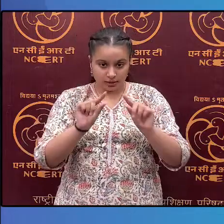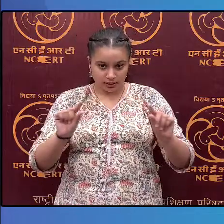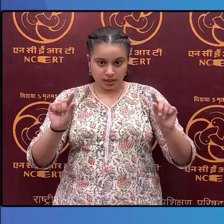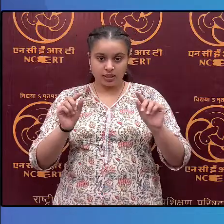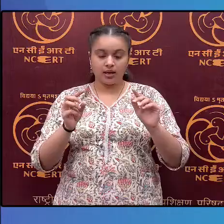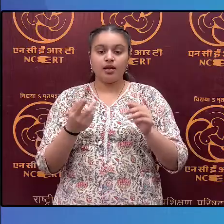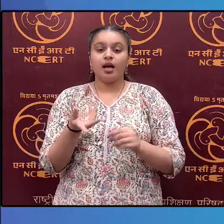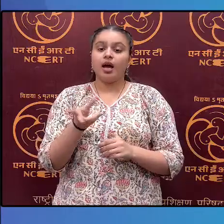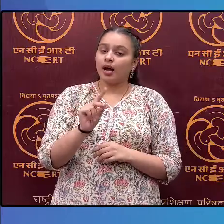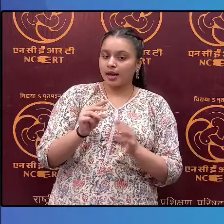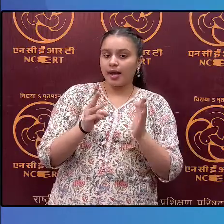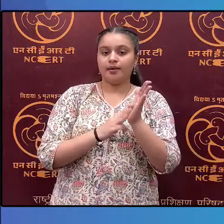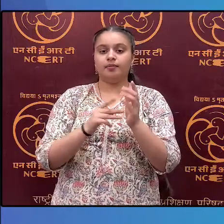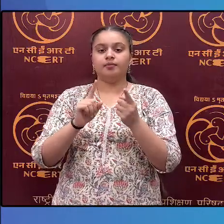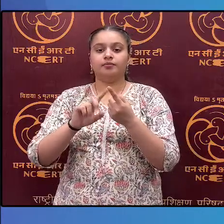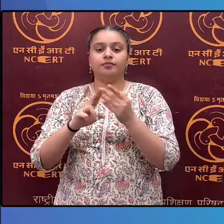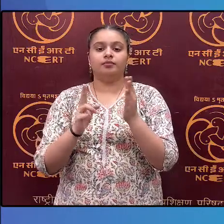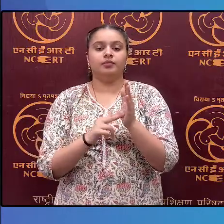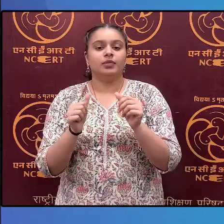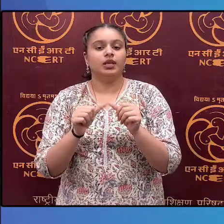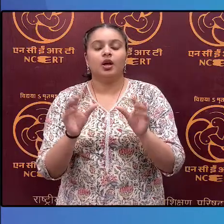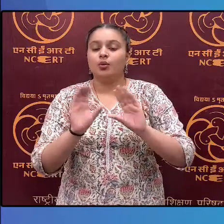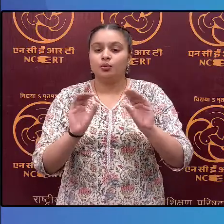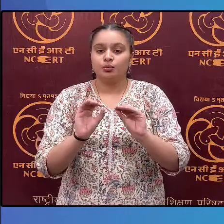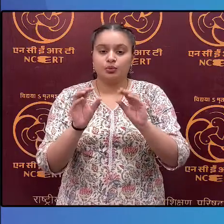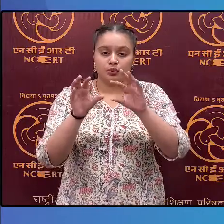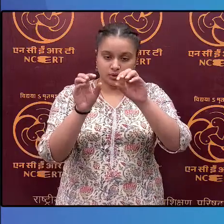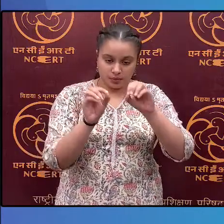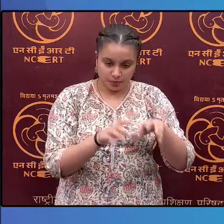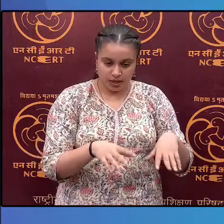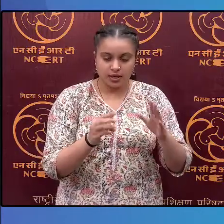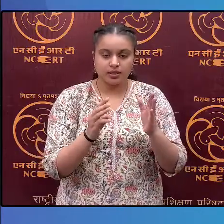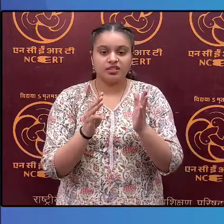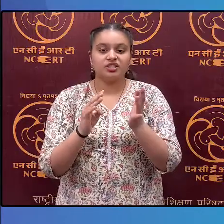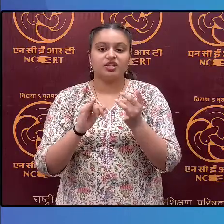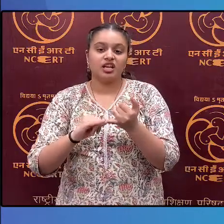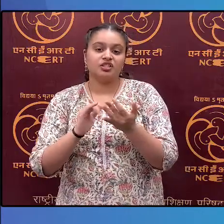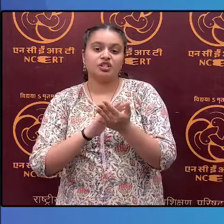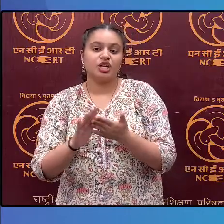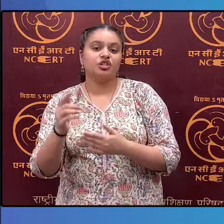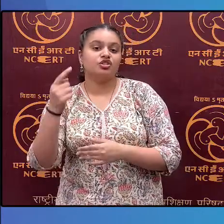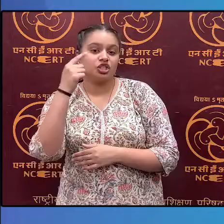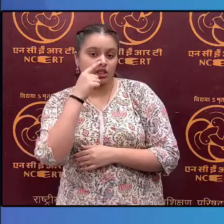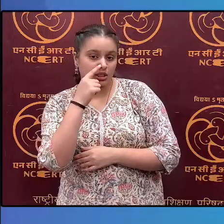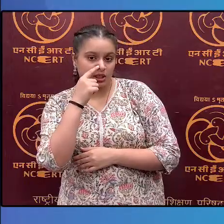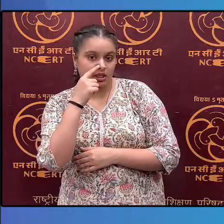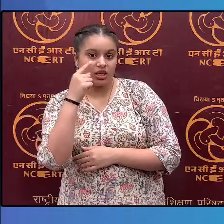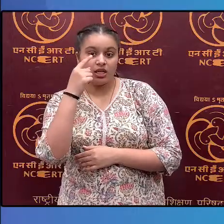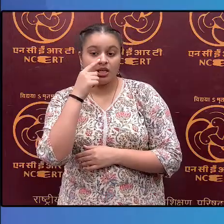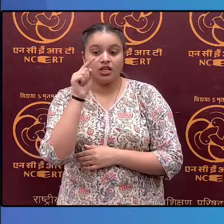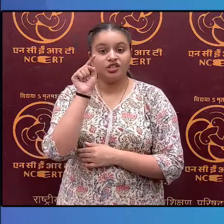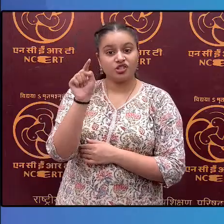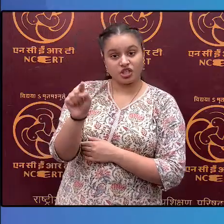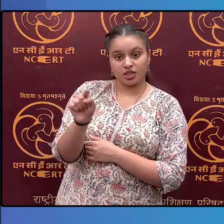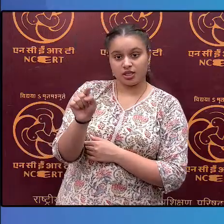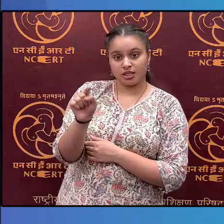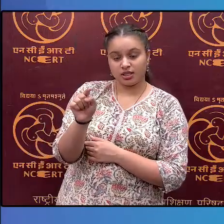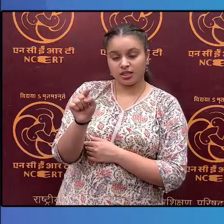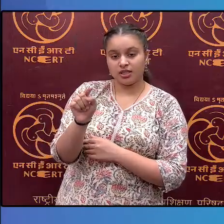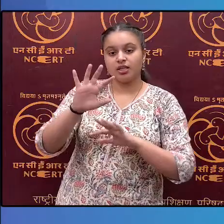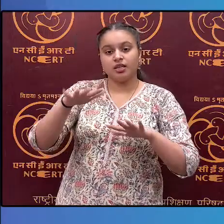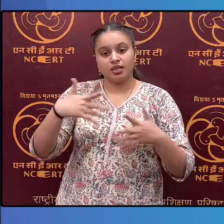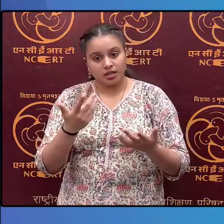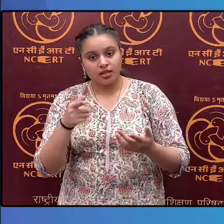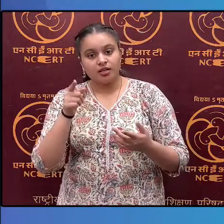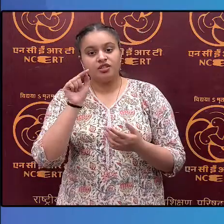of repeating Meena's name, we replaced Meena with she. She bent a little and launched a